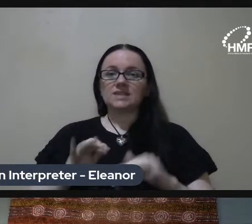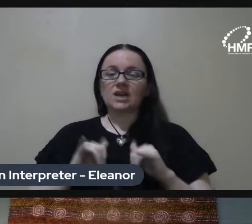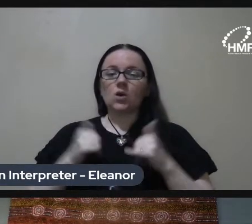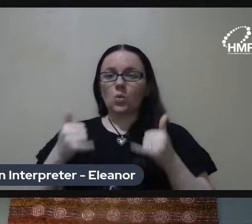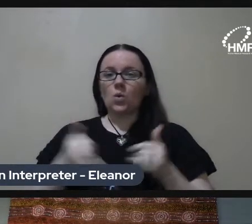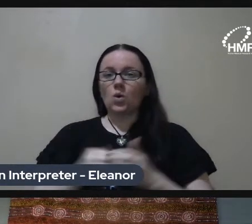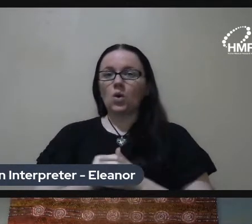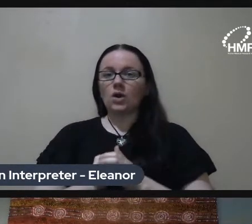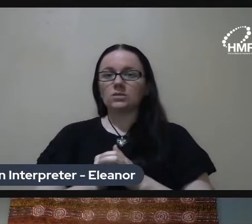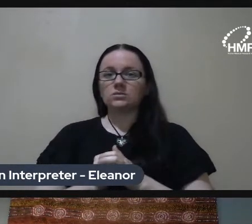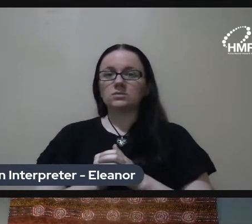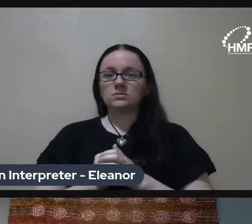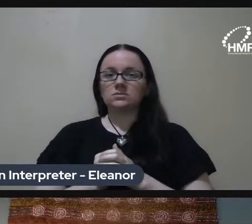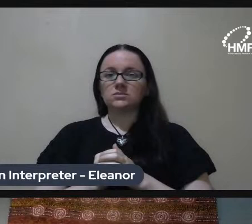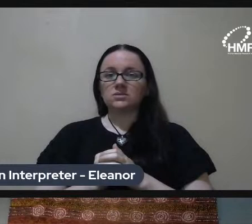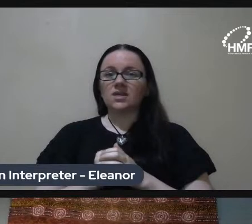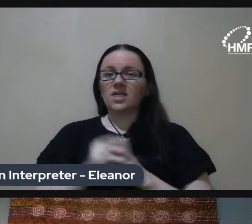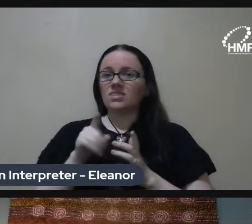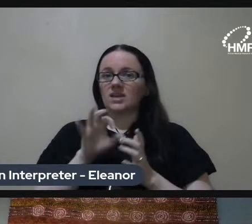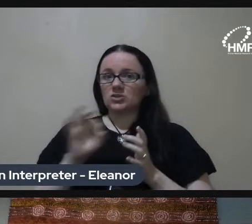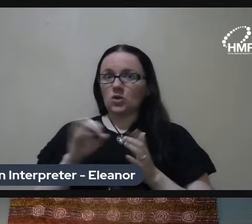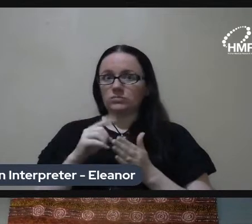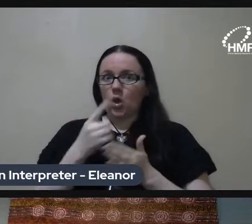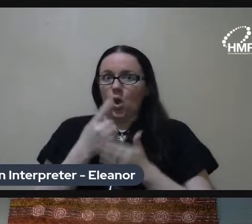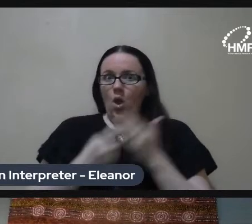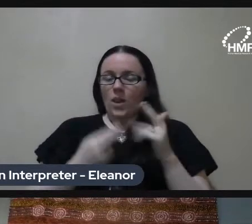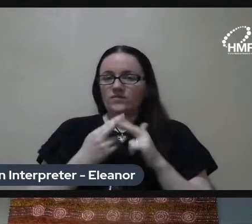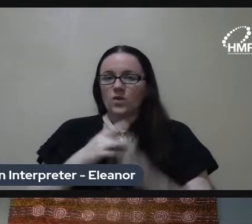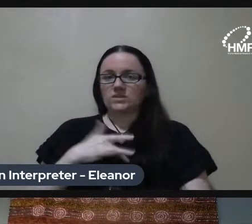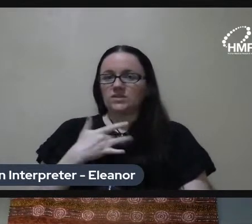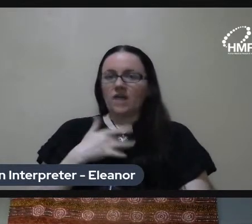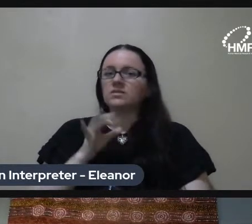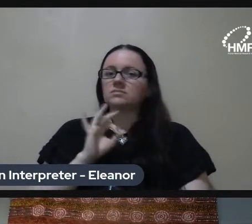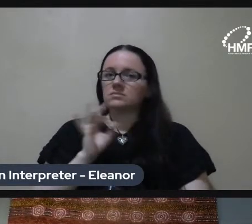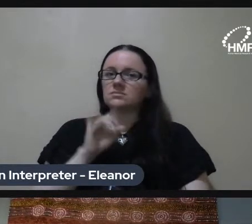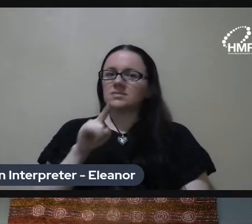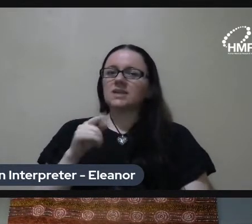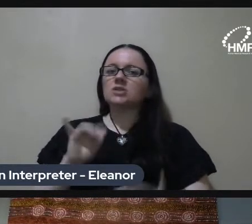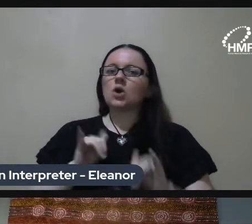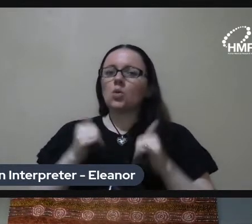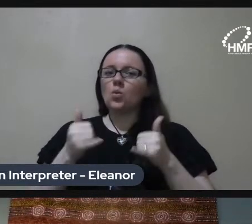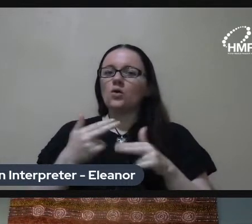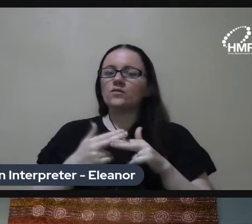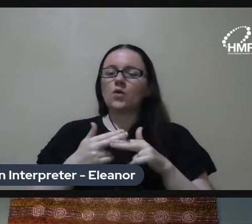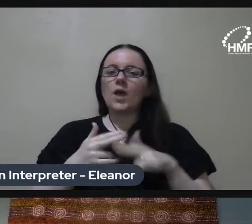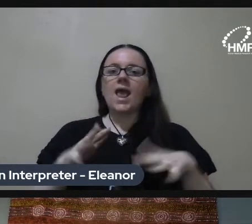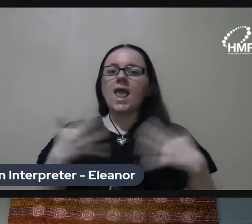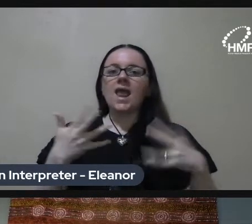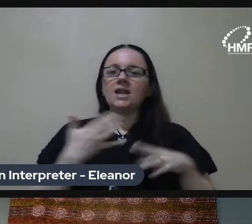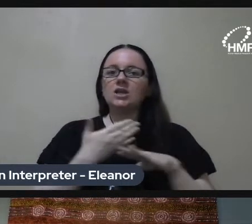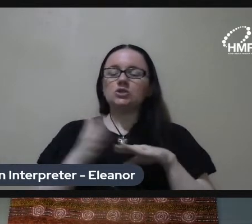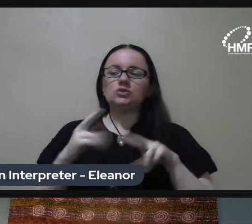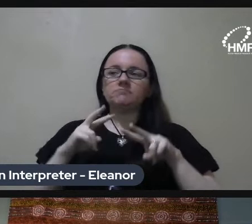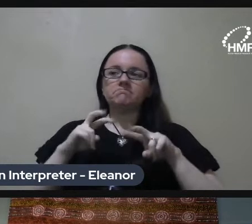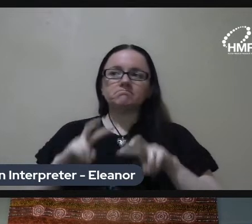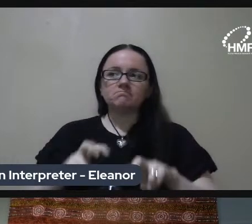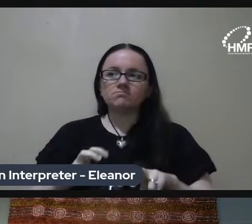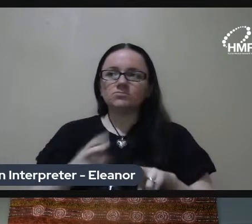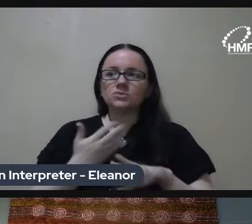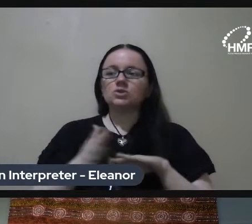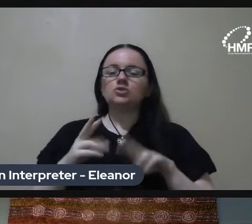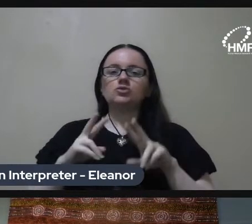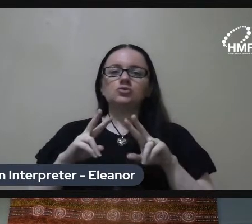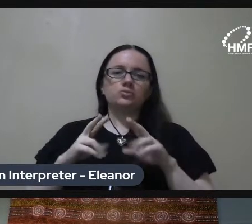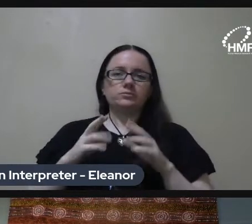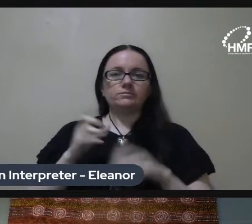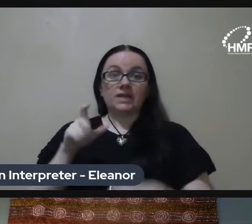award that's, cordoned off only for survivors of stroke. That's an award that was available to any new investigator, researcher, and